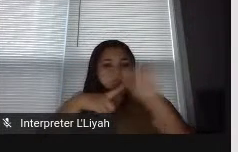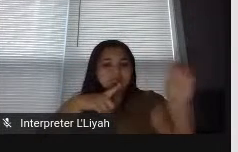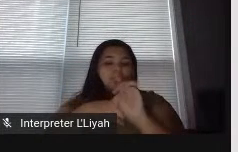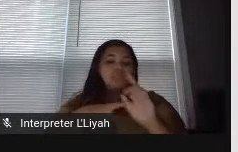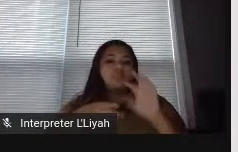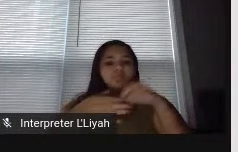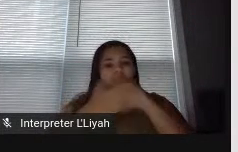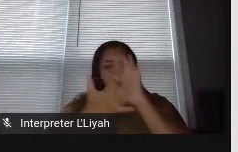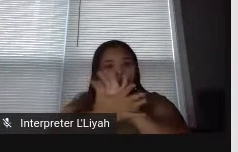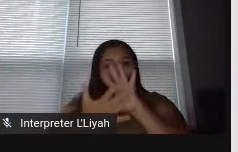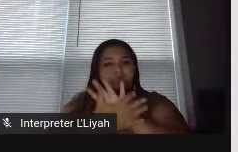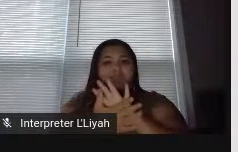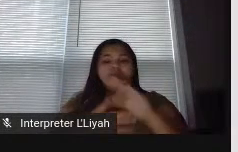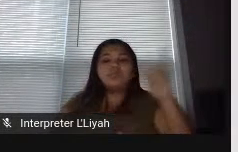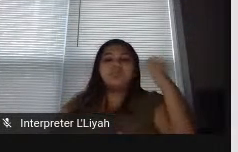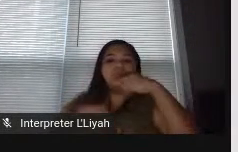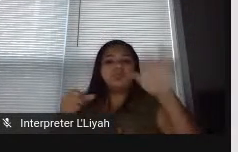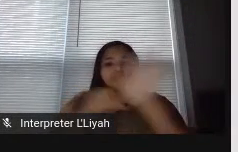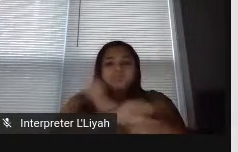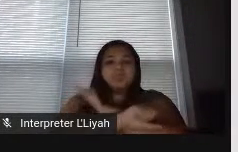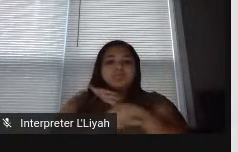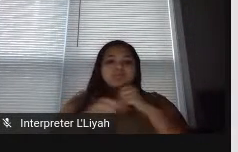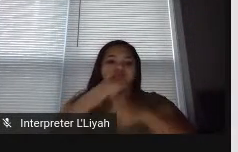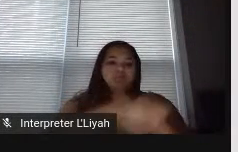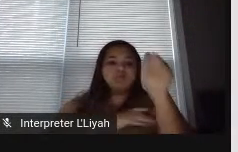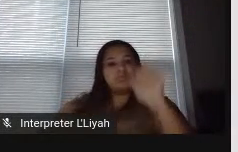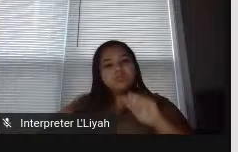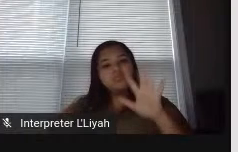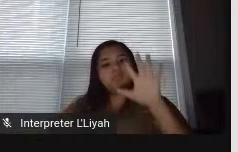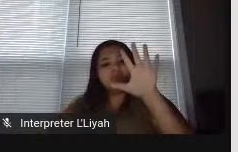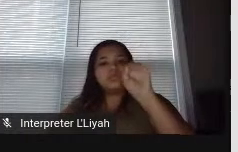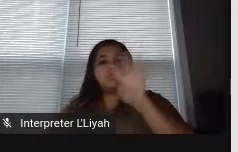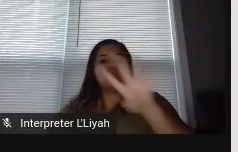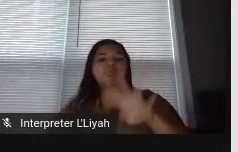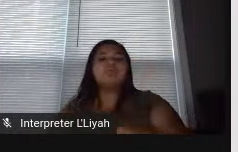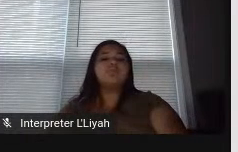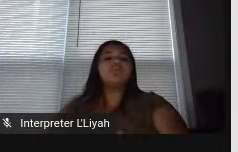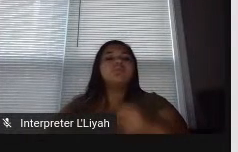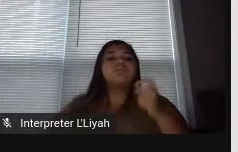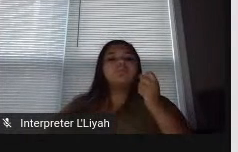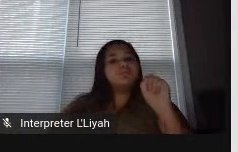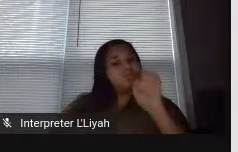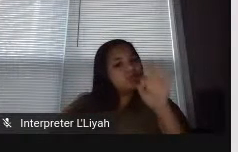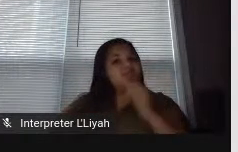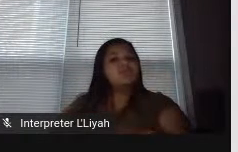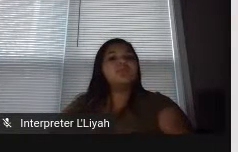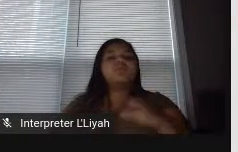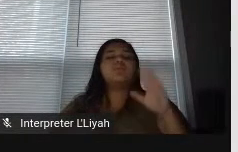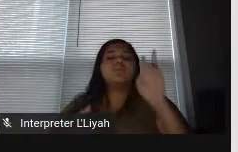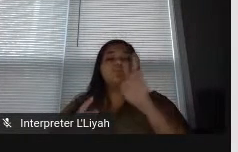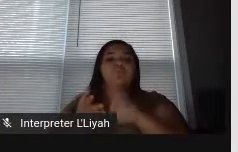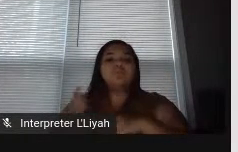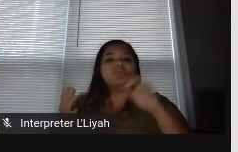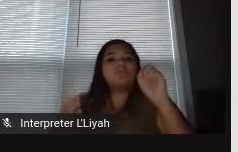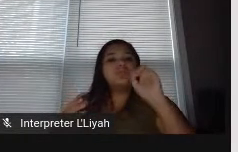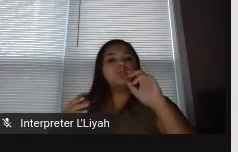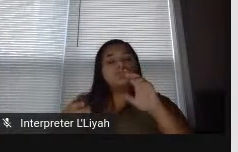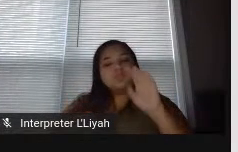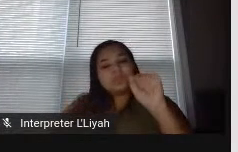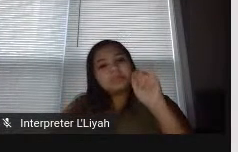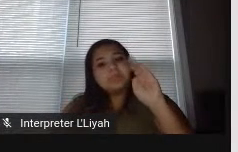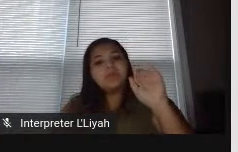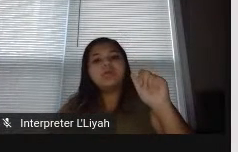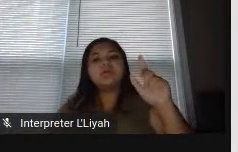disabilities in school. They're covered under the 504 of the